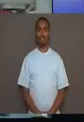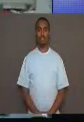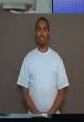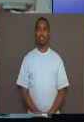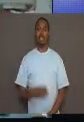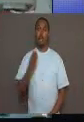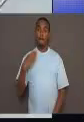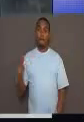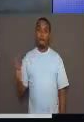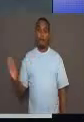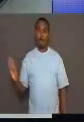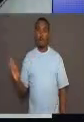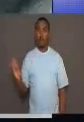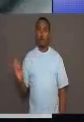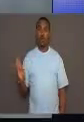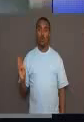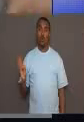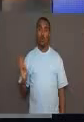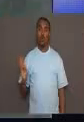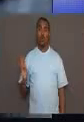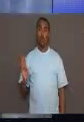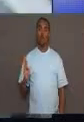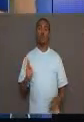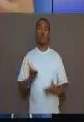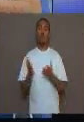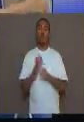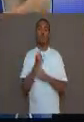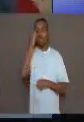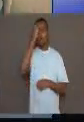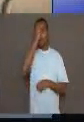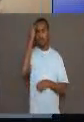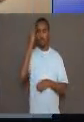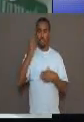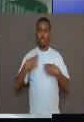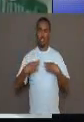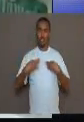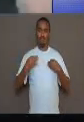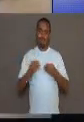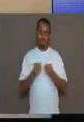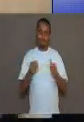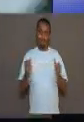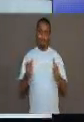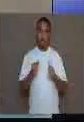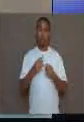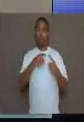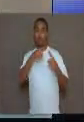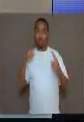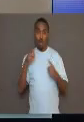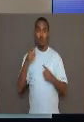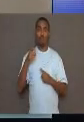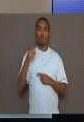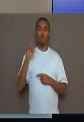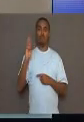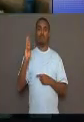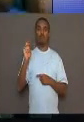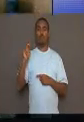The blue denim is made in Italy using cotton from Benin and